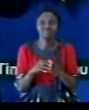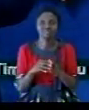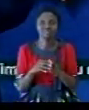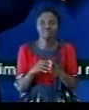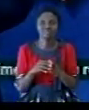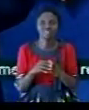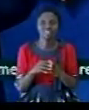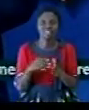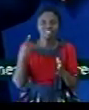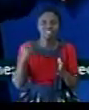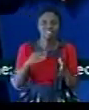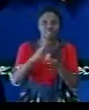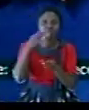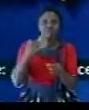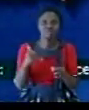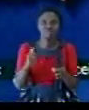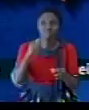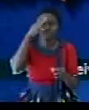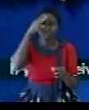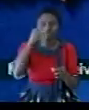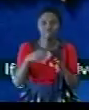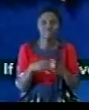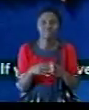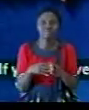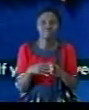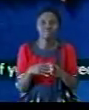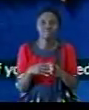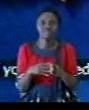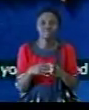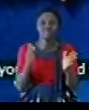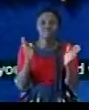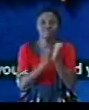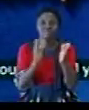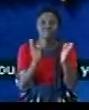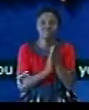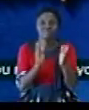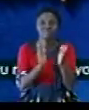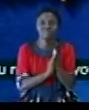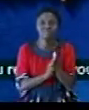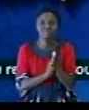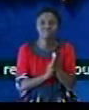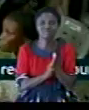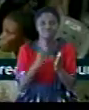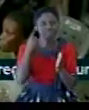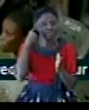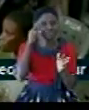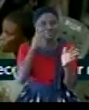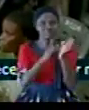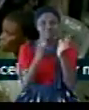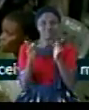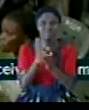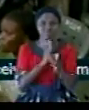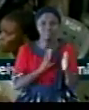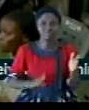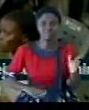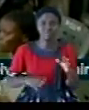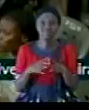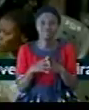of a man who can coordinate himself. Put your hands together for Jesus Christ.